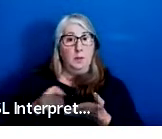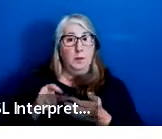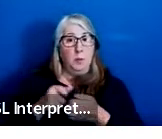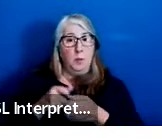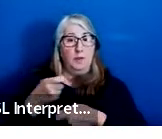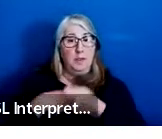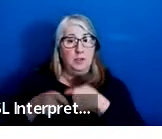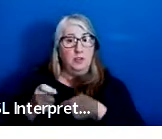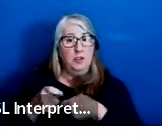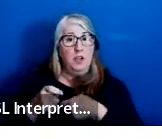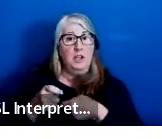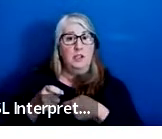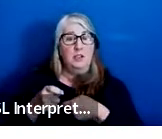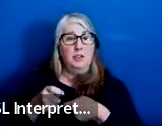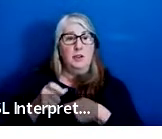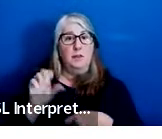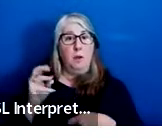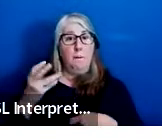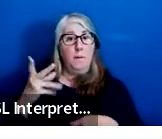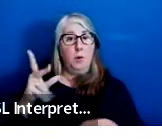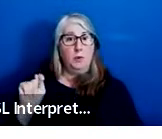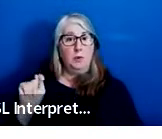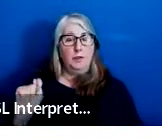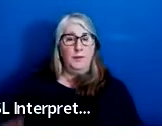of load of compost?